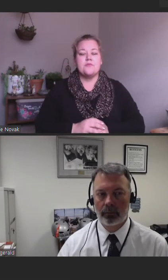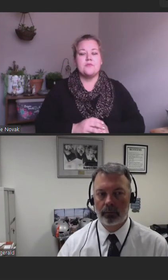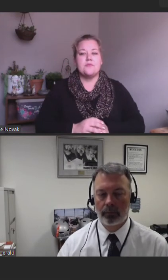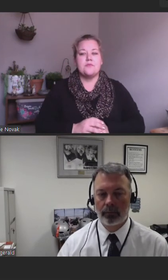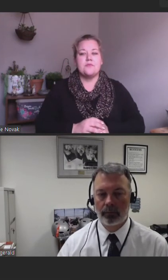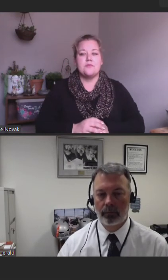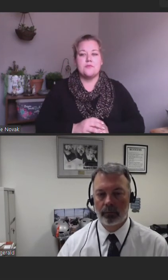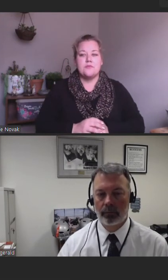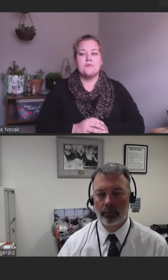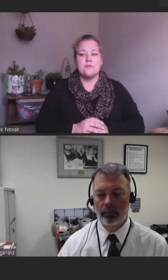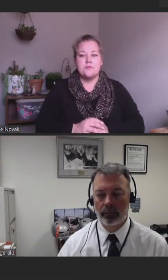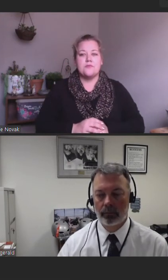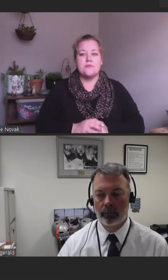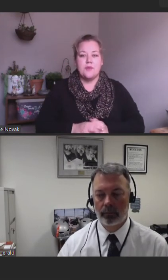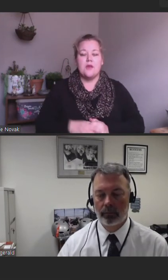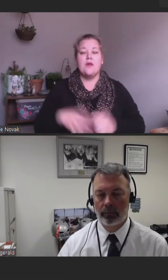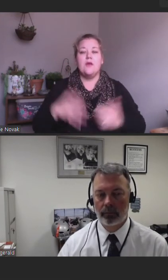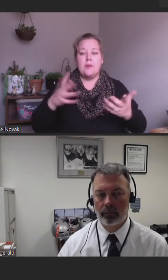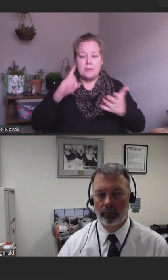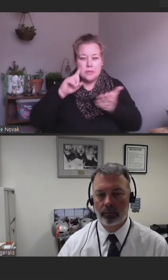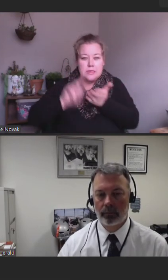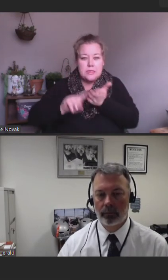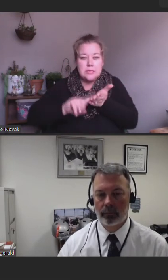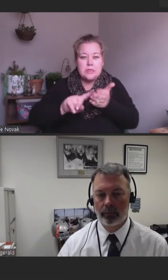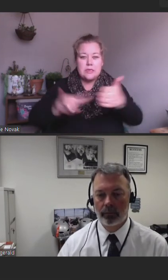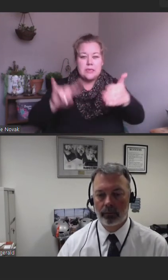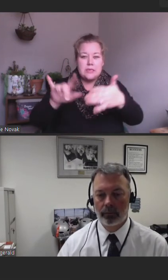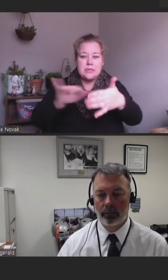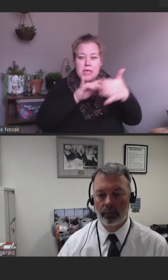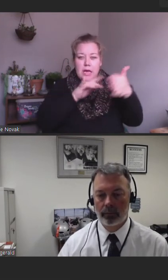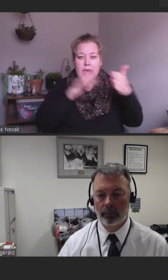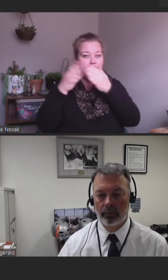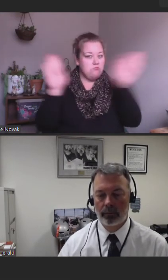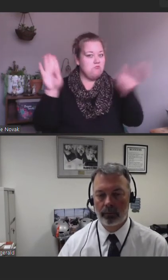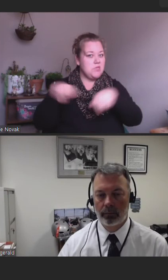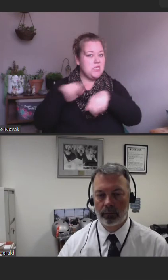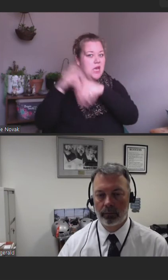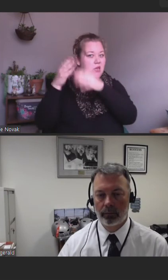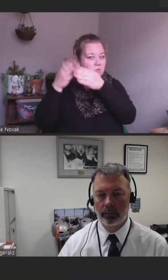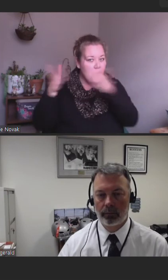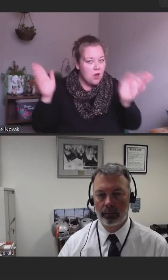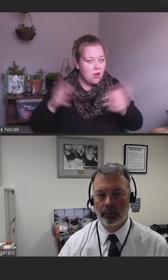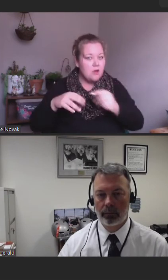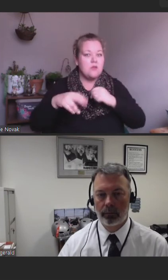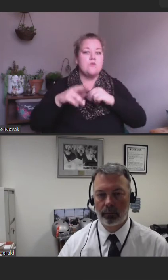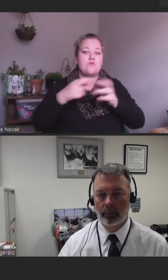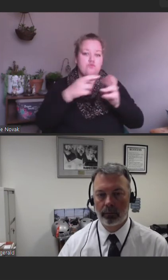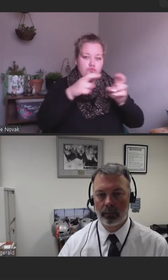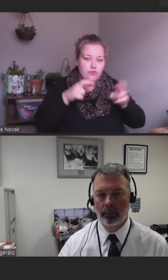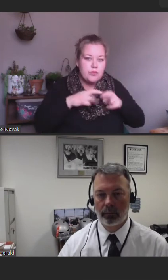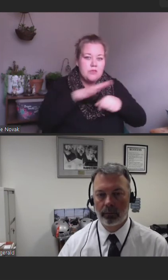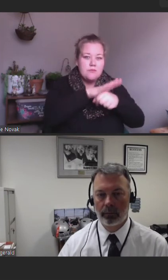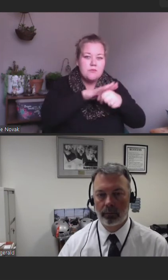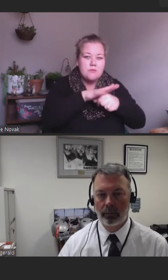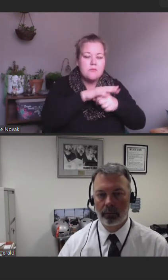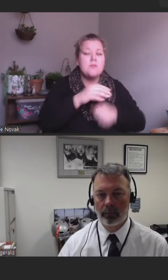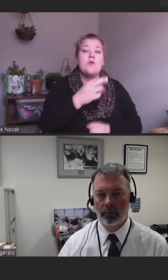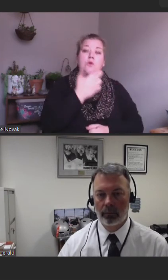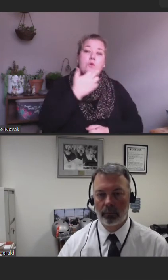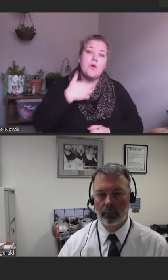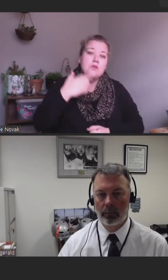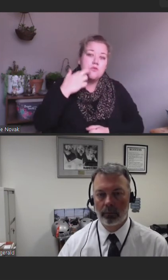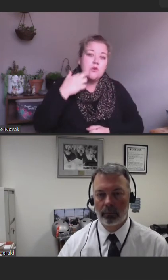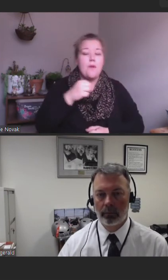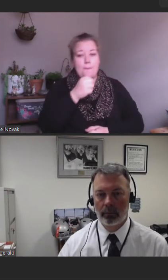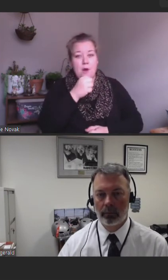pretty well borne out in studies at the national level, at regional level, that restaurants and bars are one of the higher